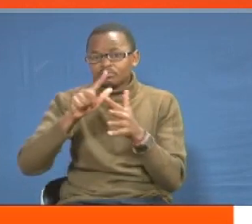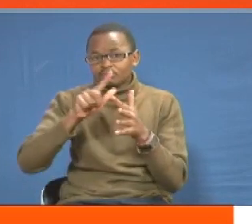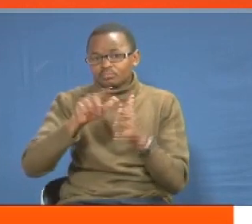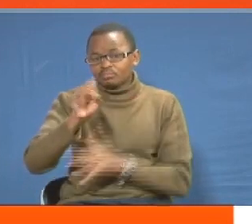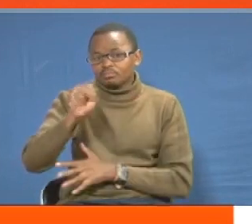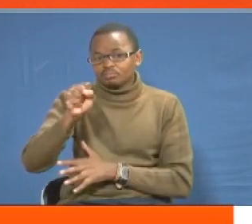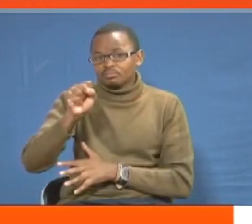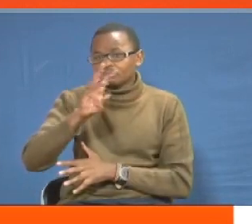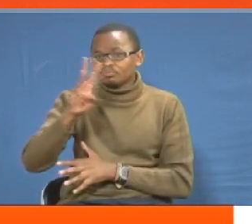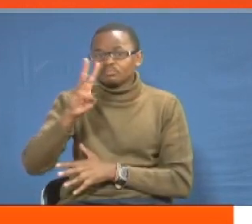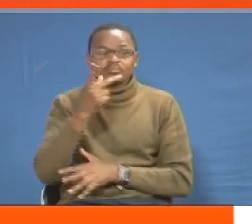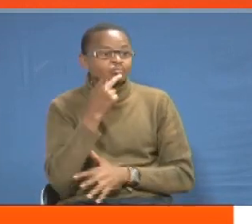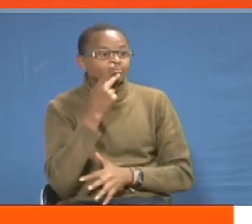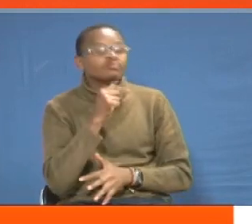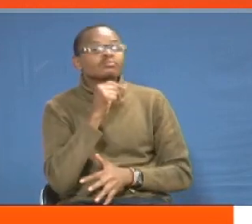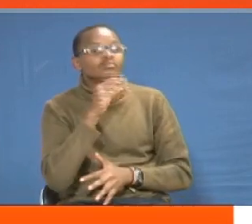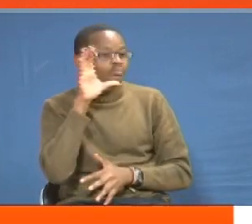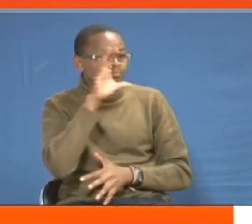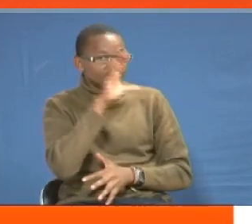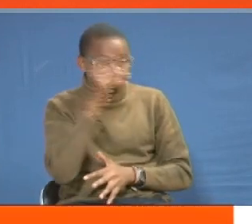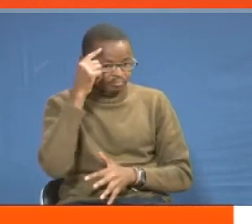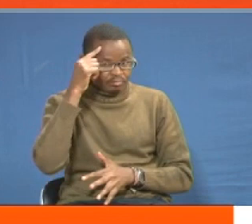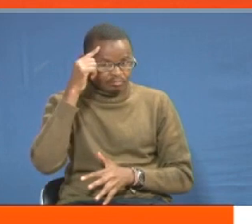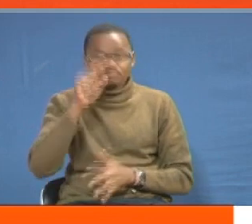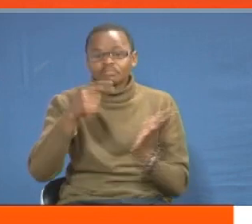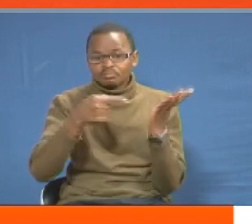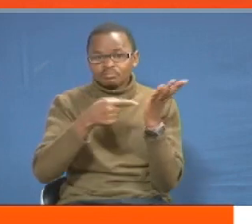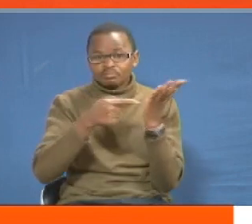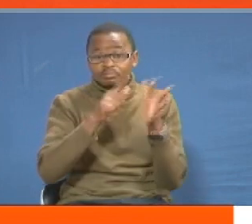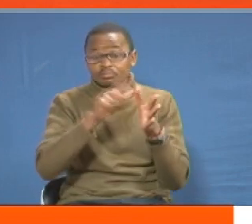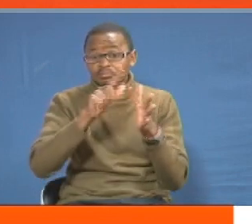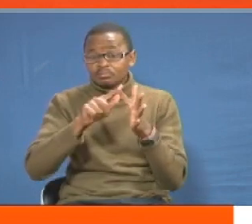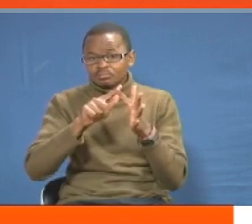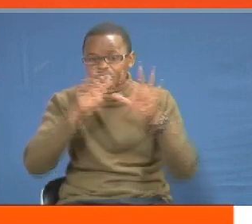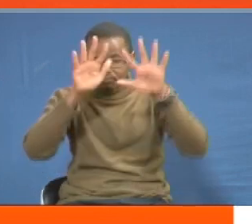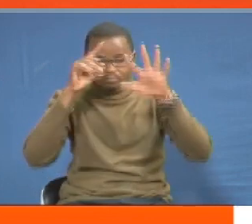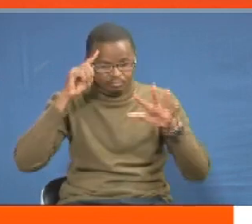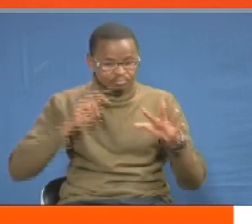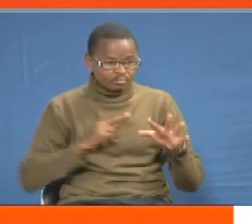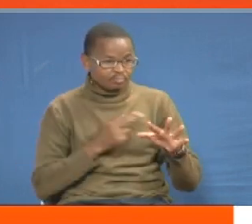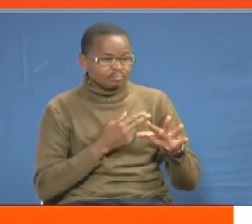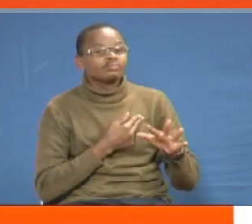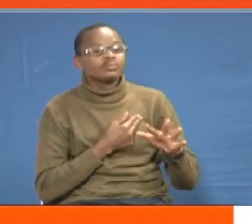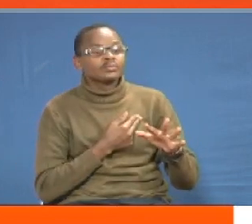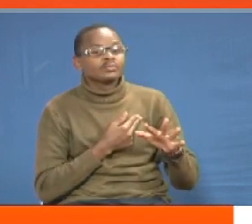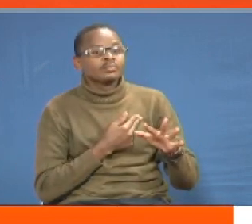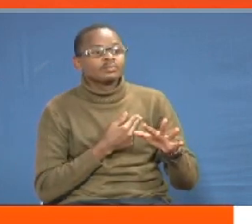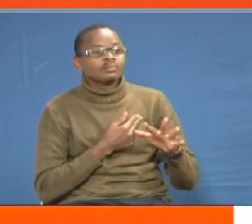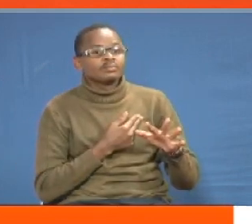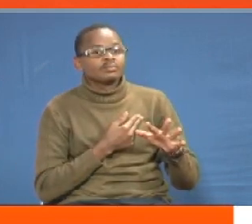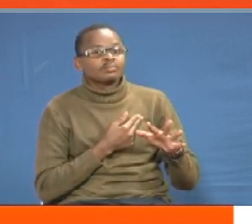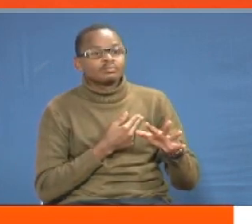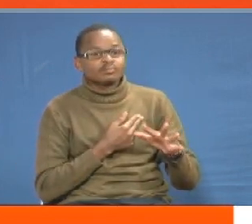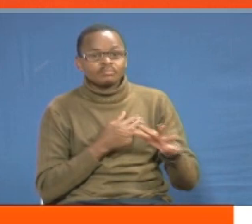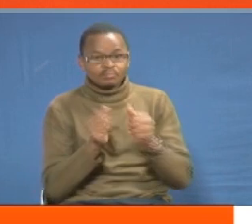then there was West Pokot, not to forget, and Taita Taveta, and hence there was need for us to have